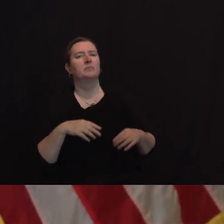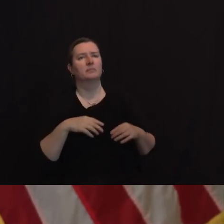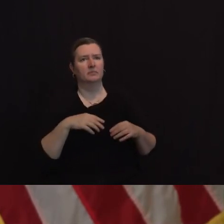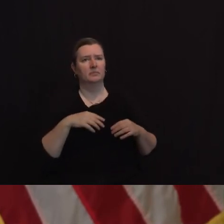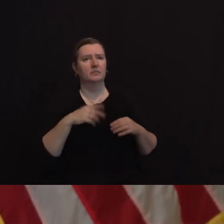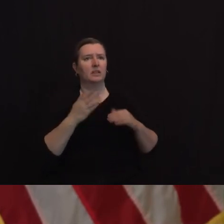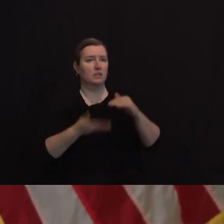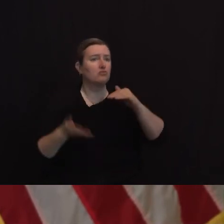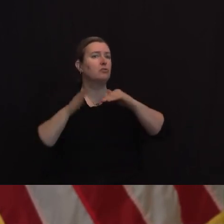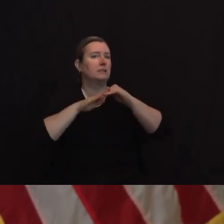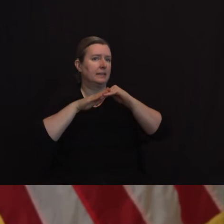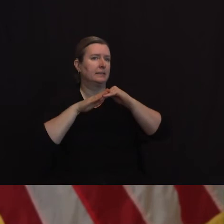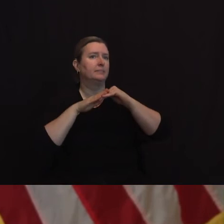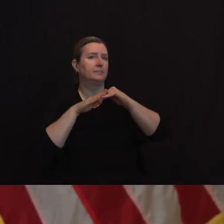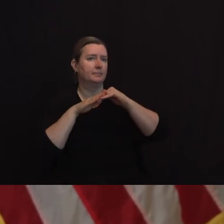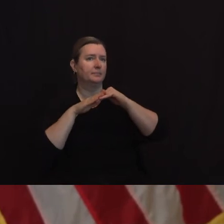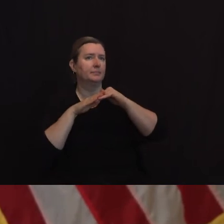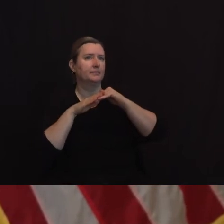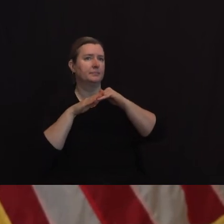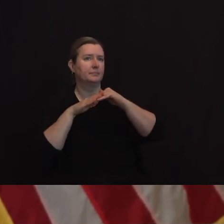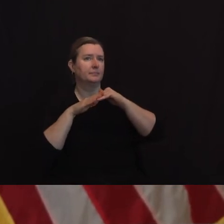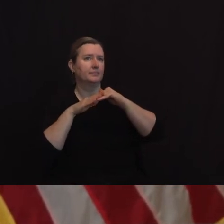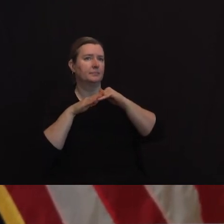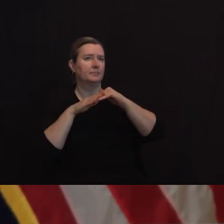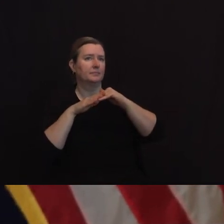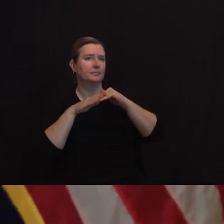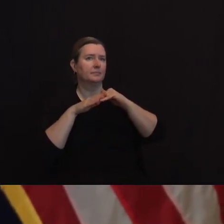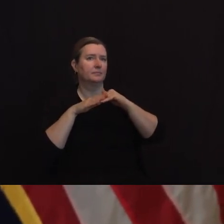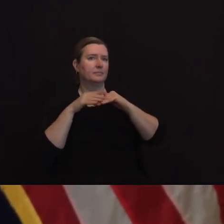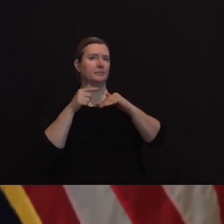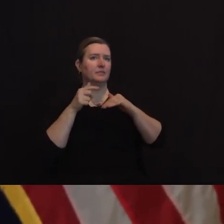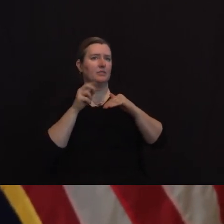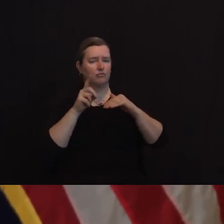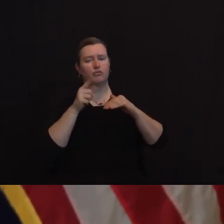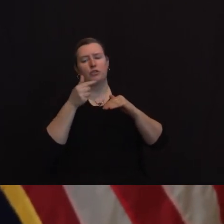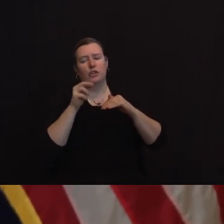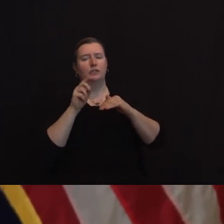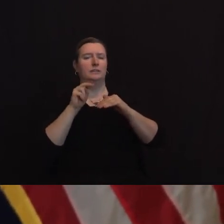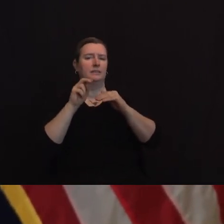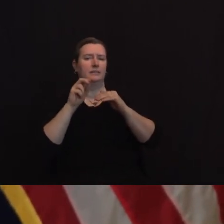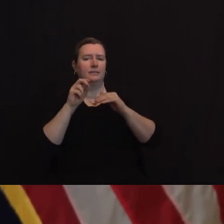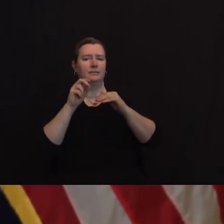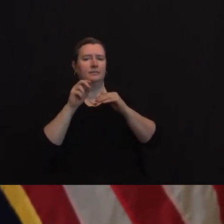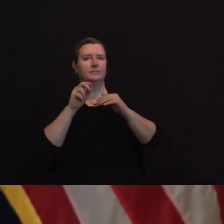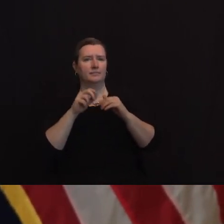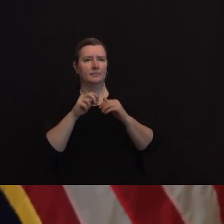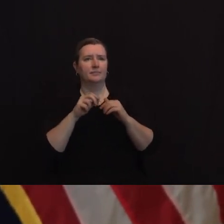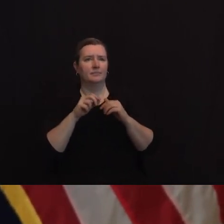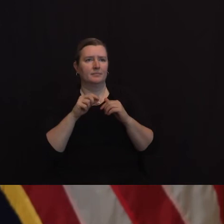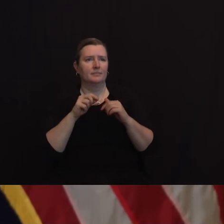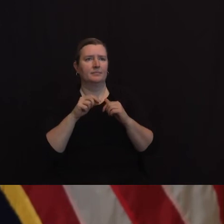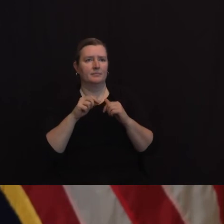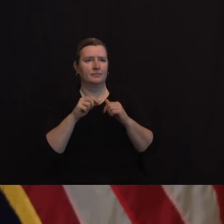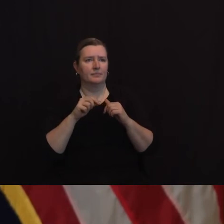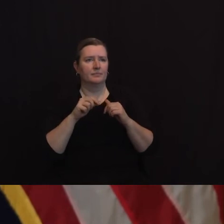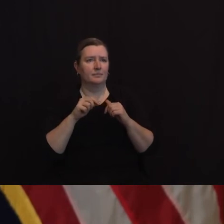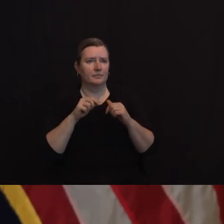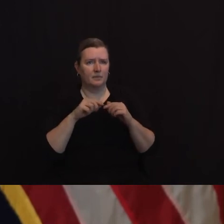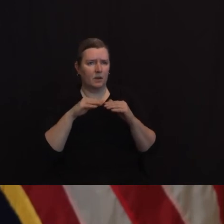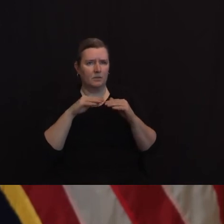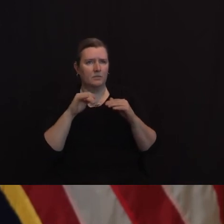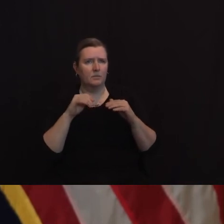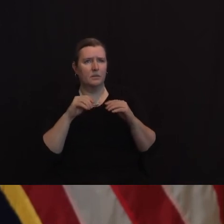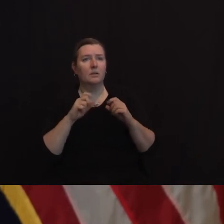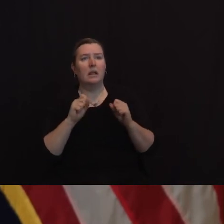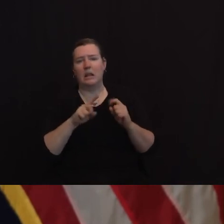essentially, students who are under an income threshold of 65,000 AGI, adjusted gross income for their families, can go to college, can earn